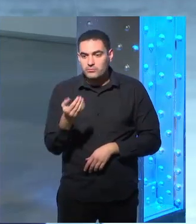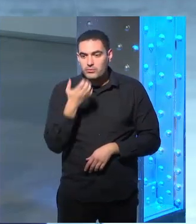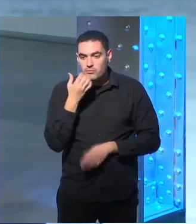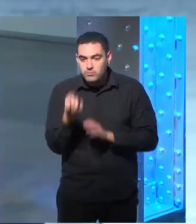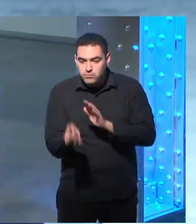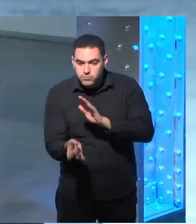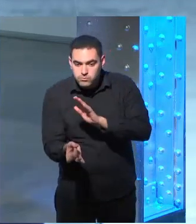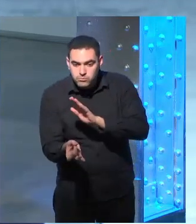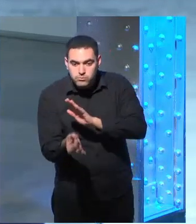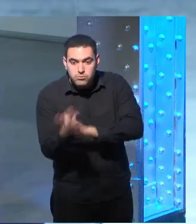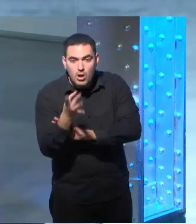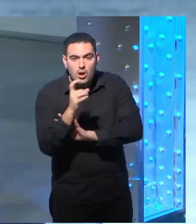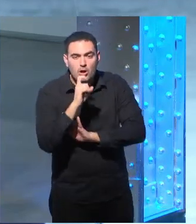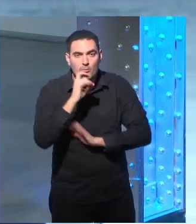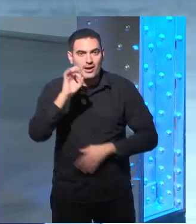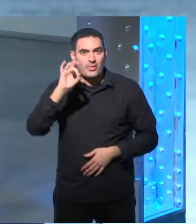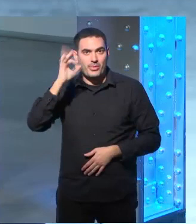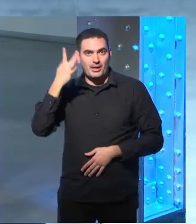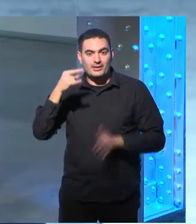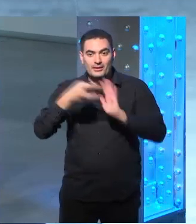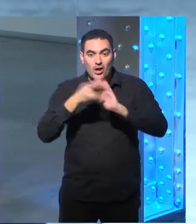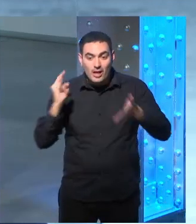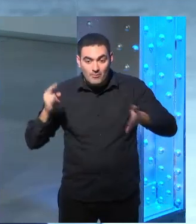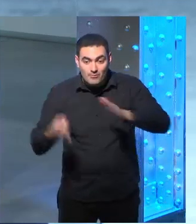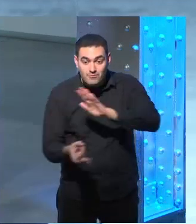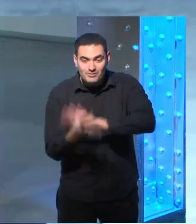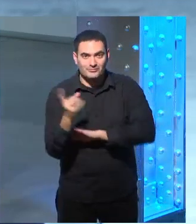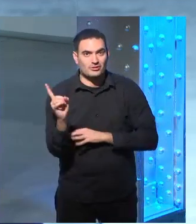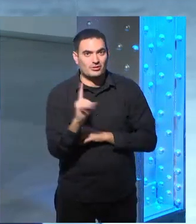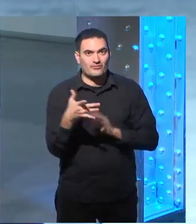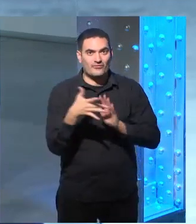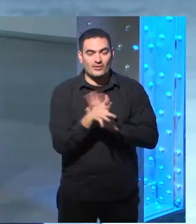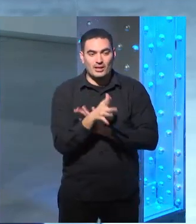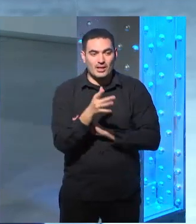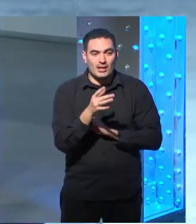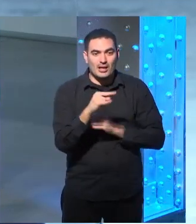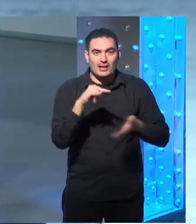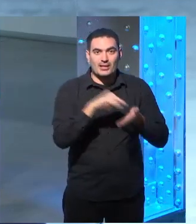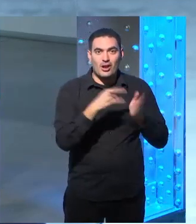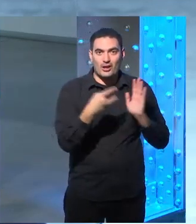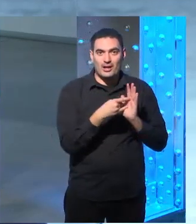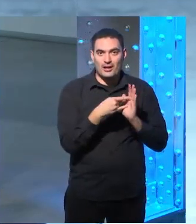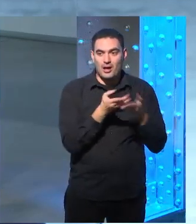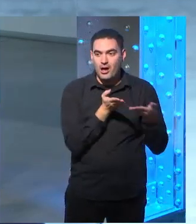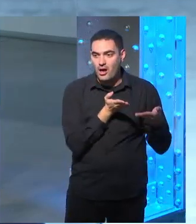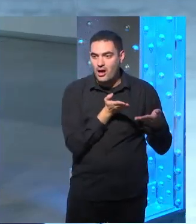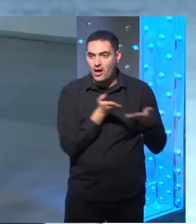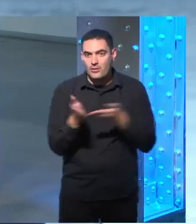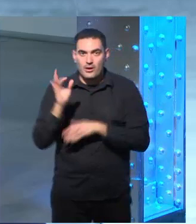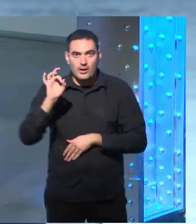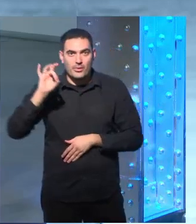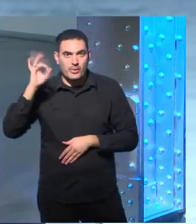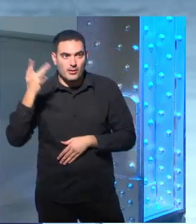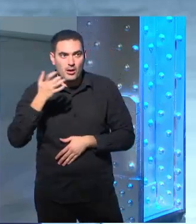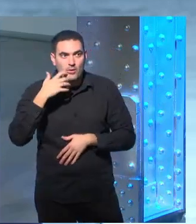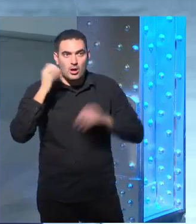world were born out of ideas, not out of technology. Technology is at the service of the idea. Uber, for